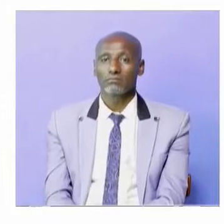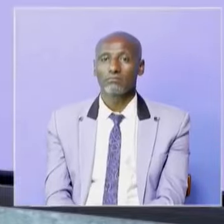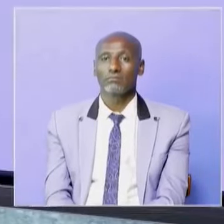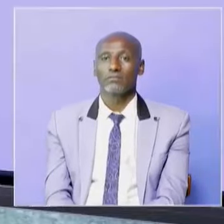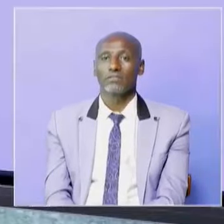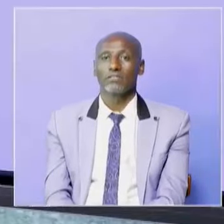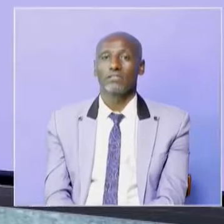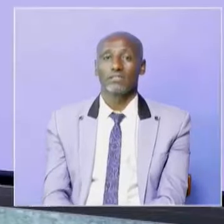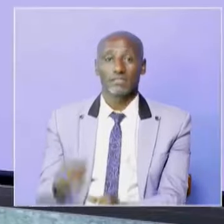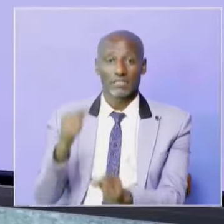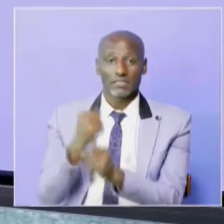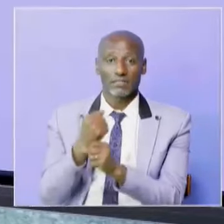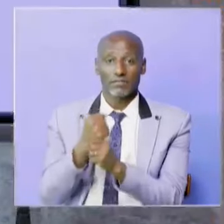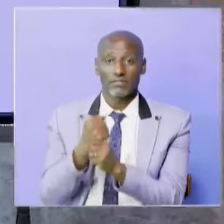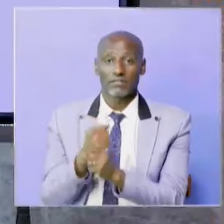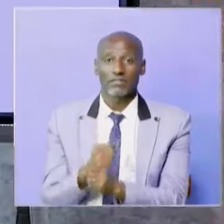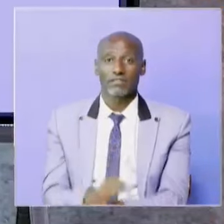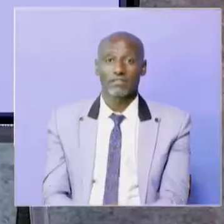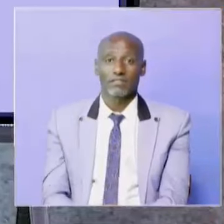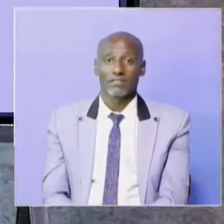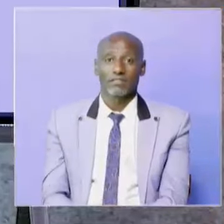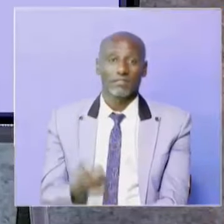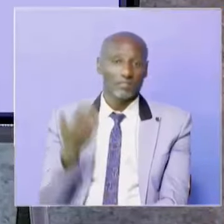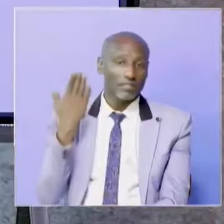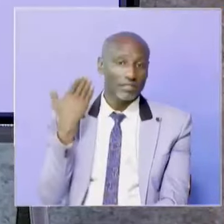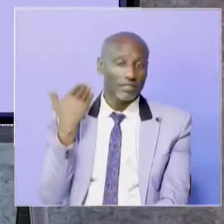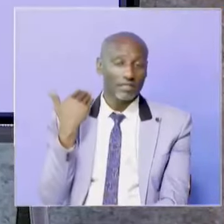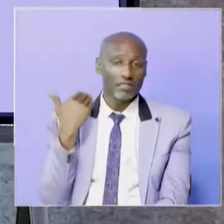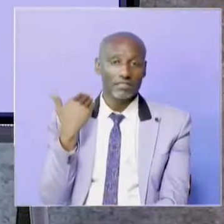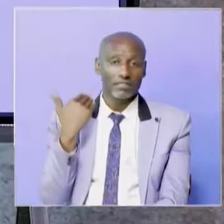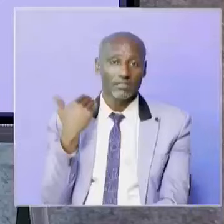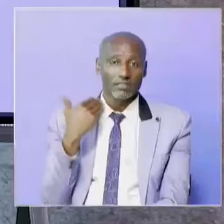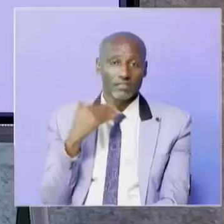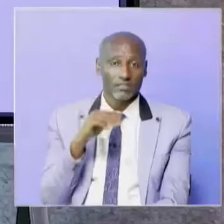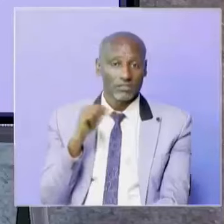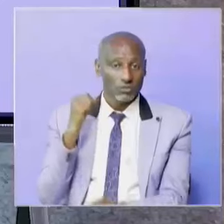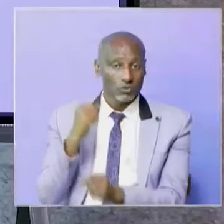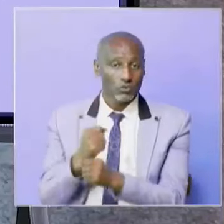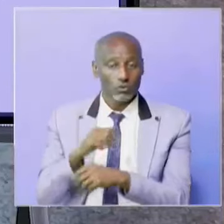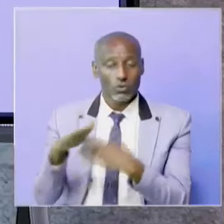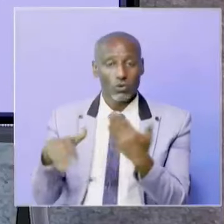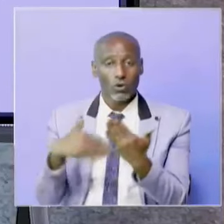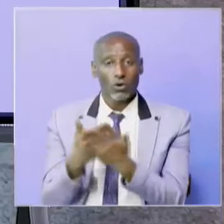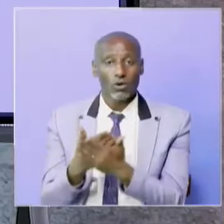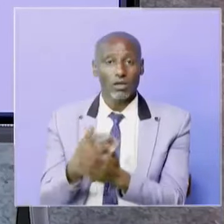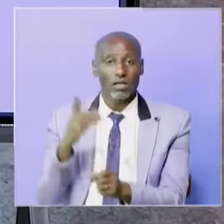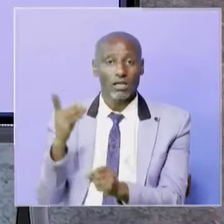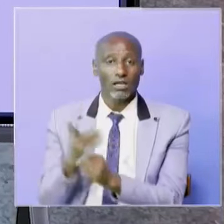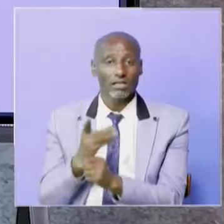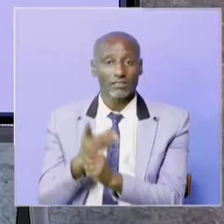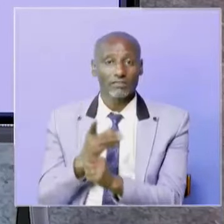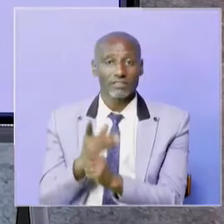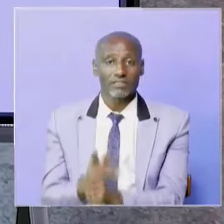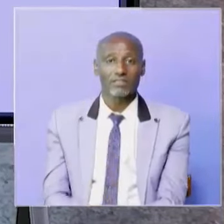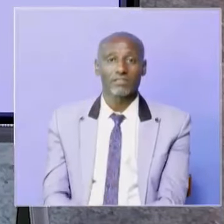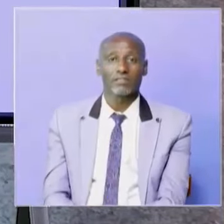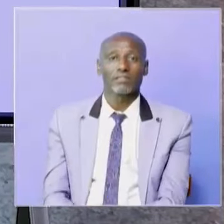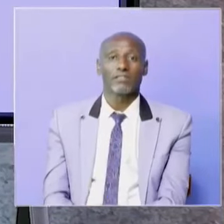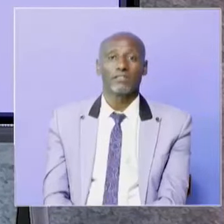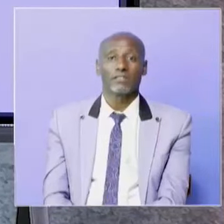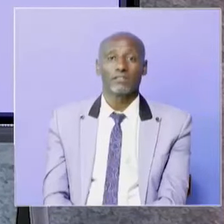Student, I hope you're writing because this one is activities, okay? We have said earlier, we have to do all activities, okay? To do